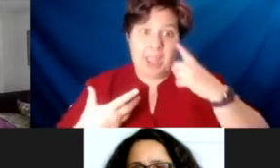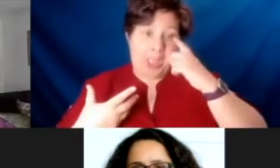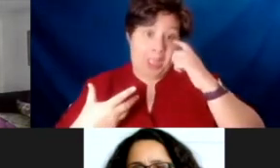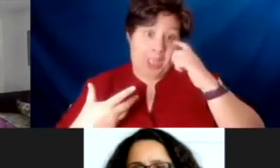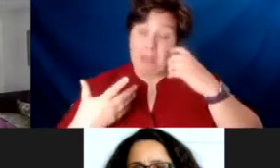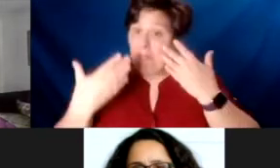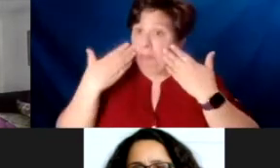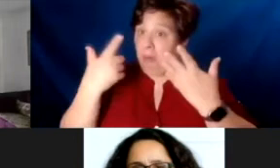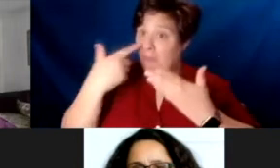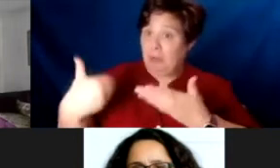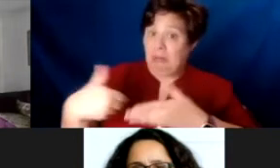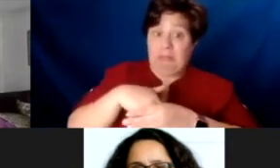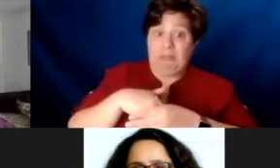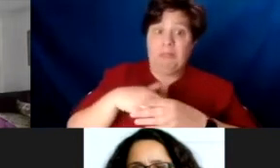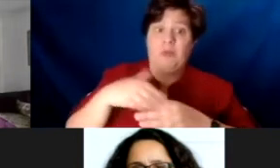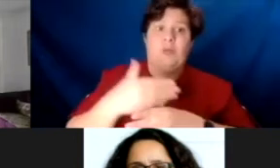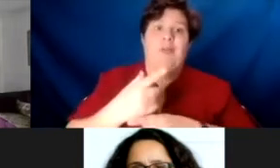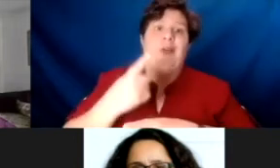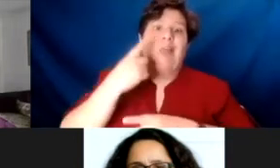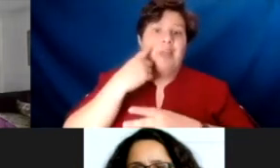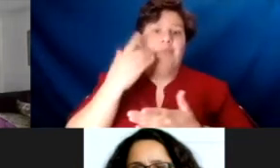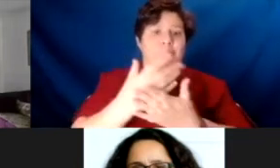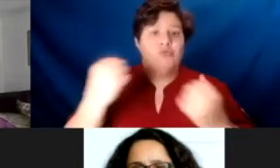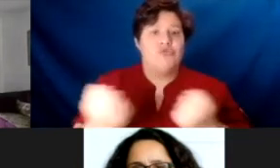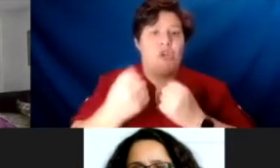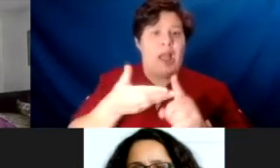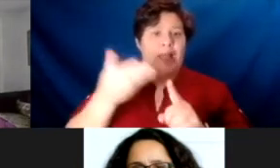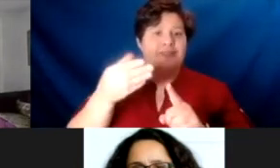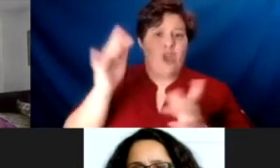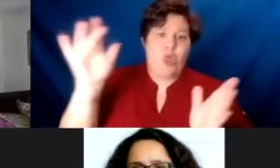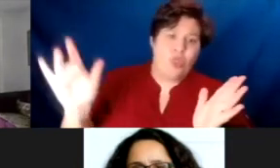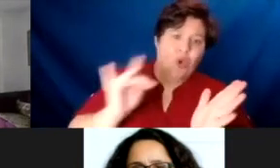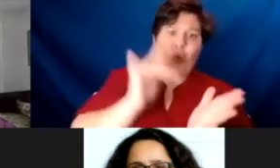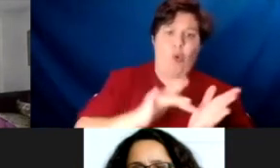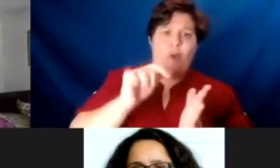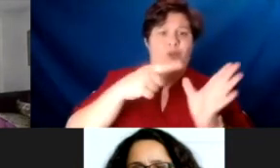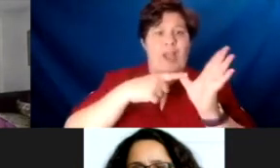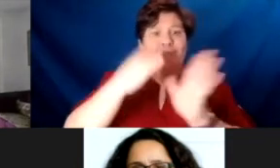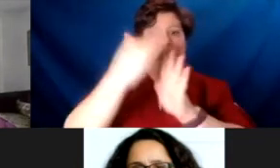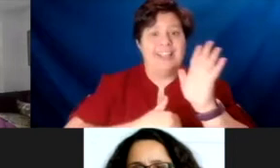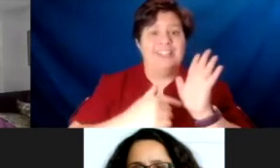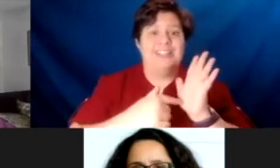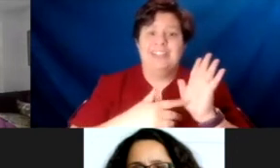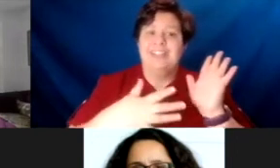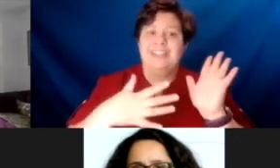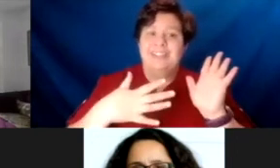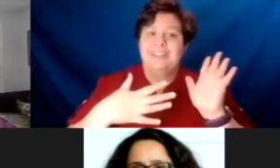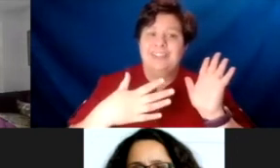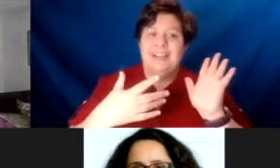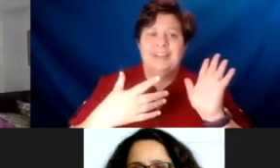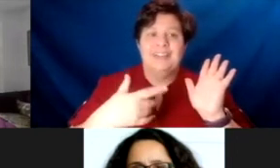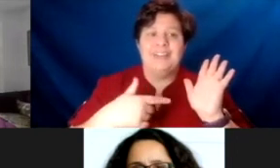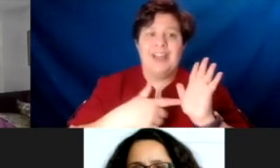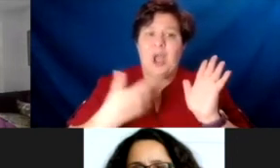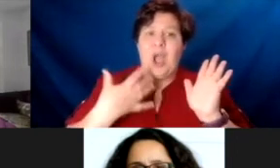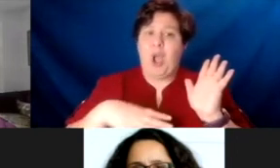whether that could be part of it too. But I think you've sort of strongly identified the core of your application there. I wouldn't want to, it's a classic, I wouldn't want